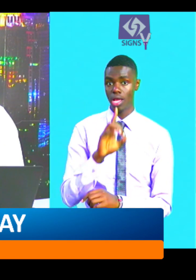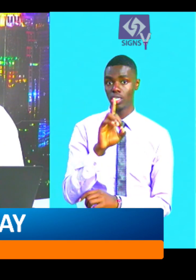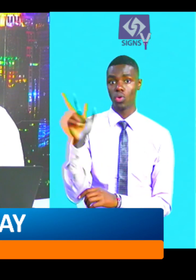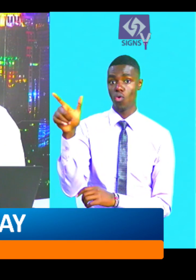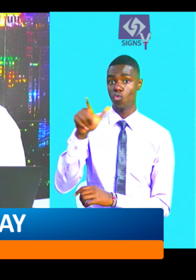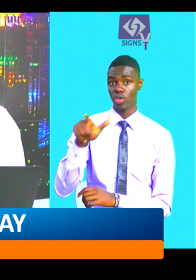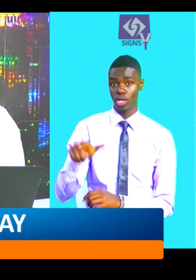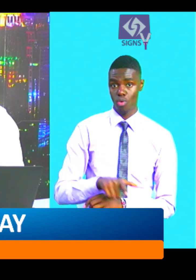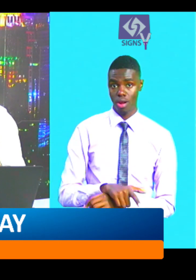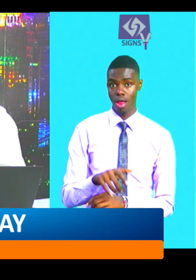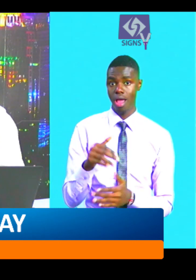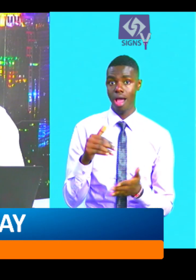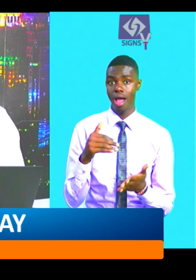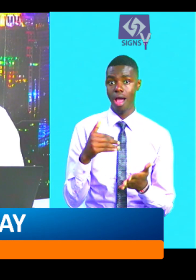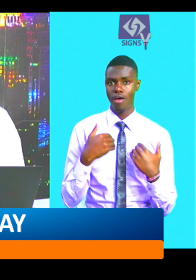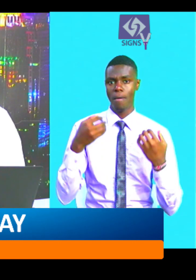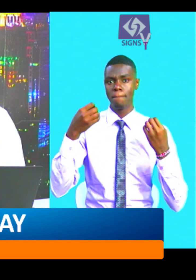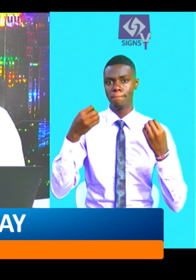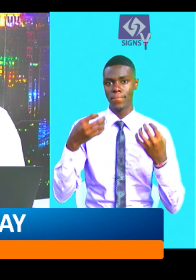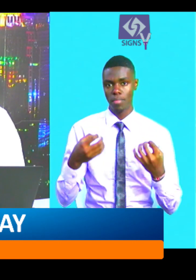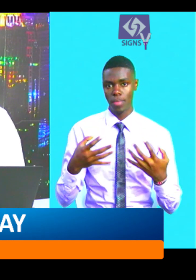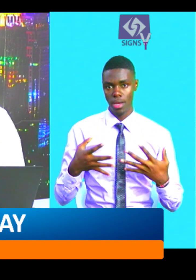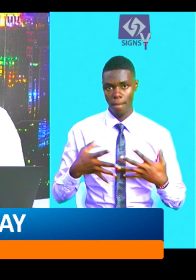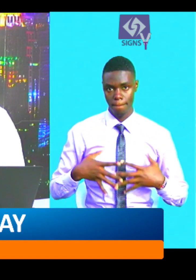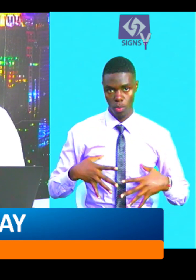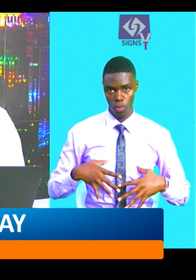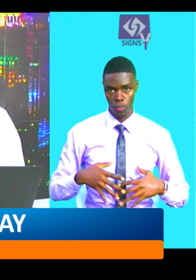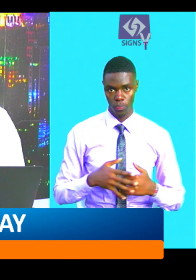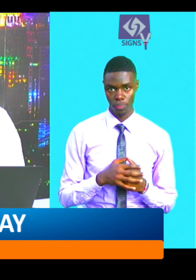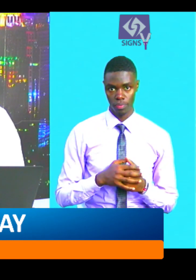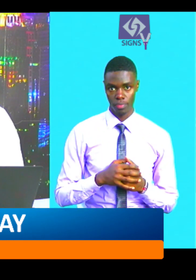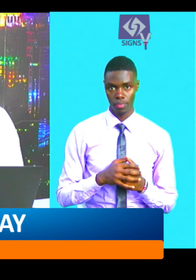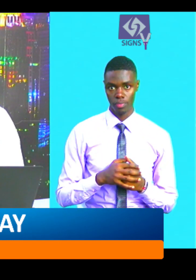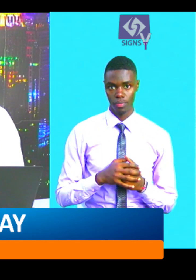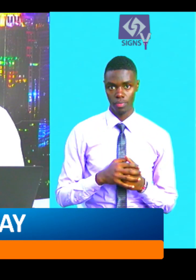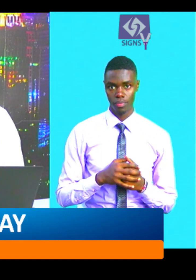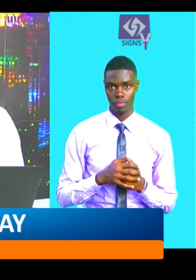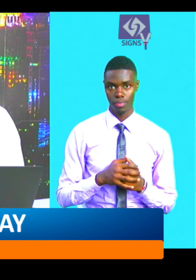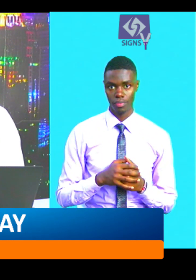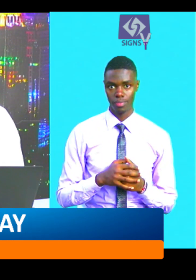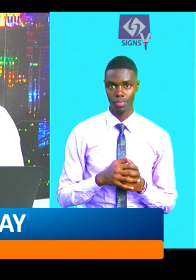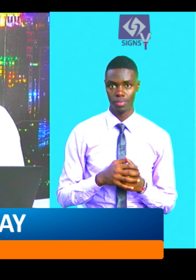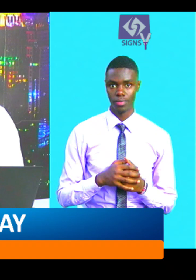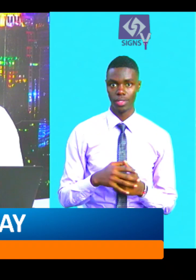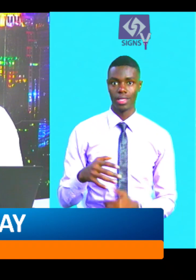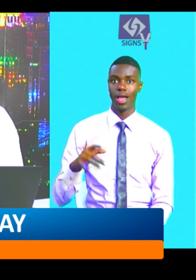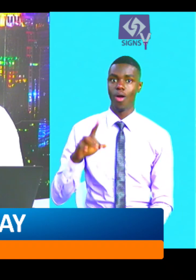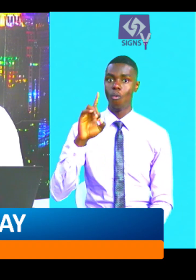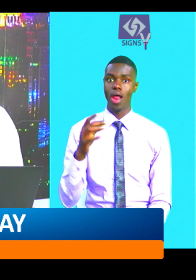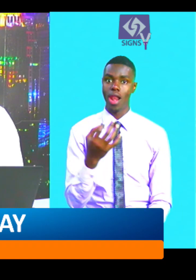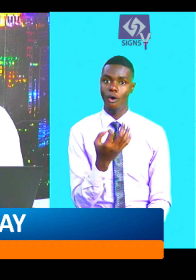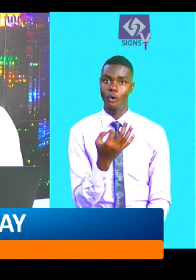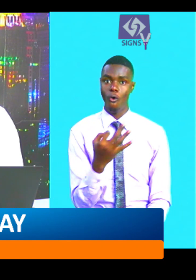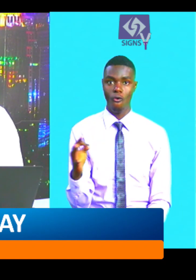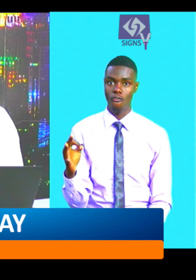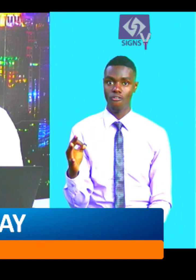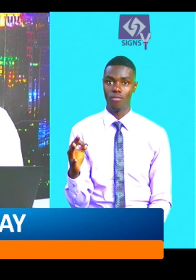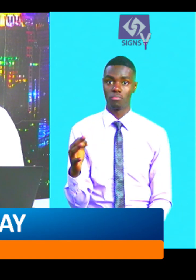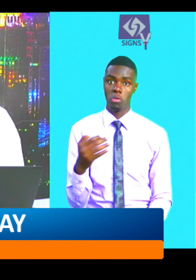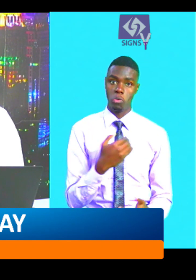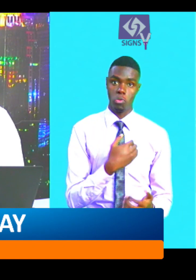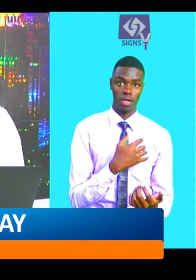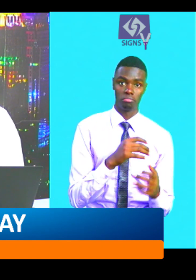Mount region, given that it's one of the regions that has the most number of voters. Is it one of, or it is the most?